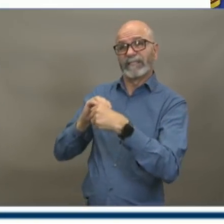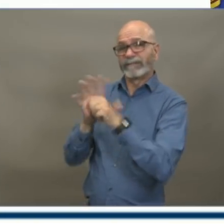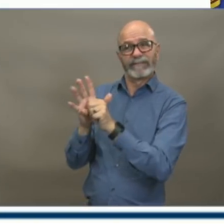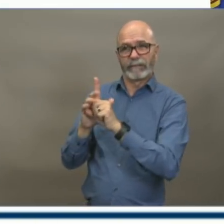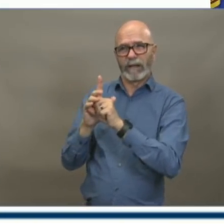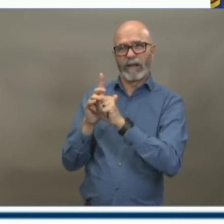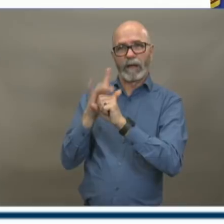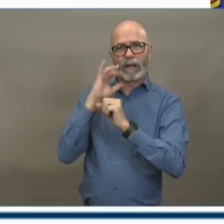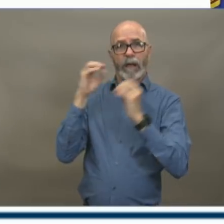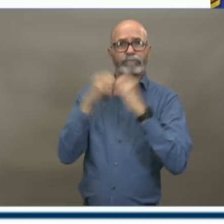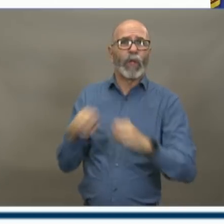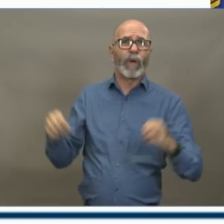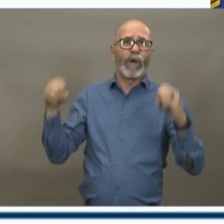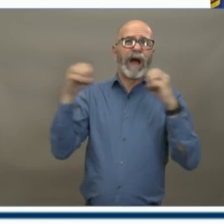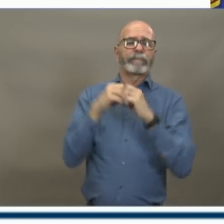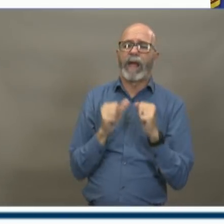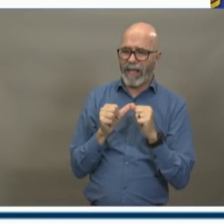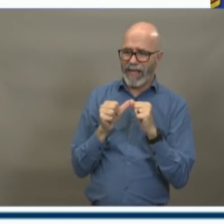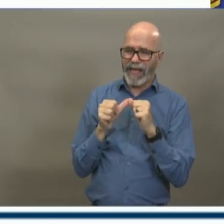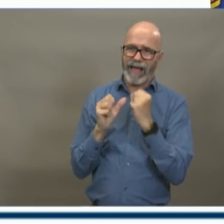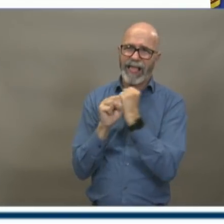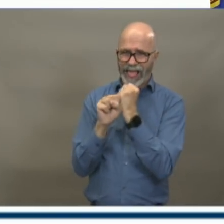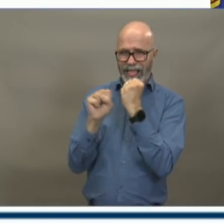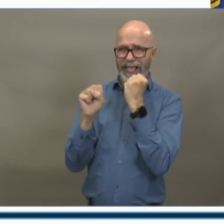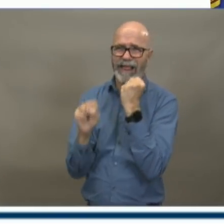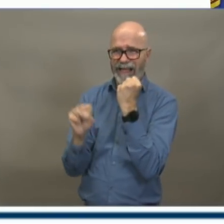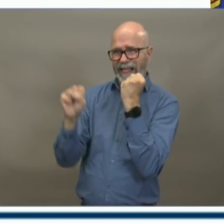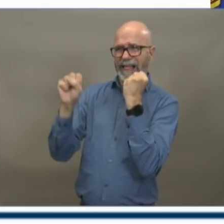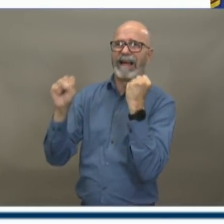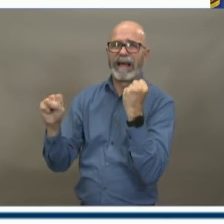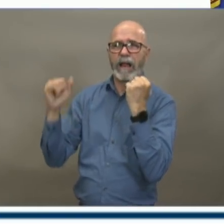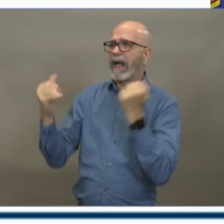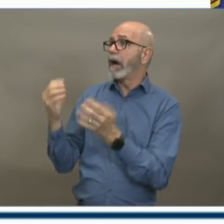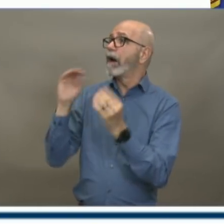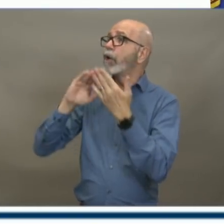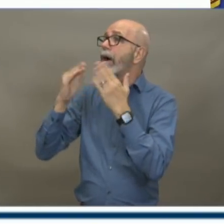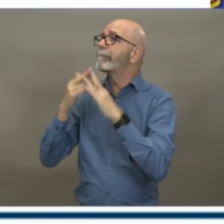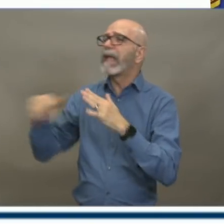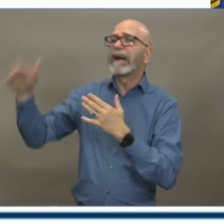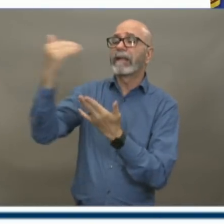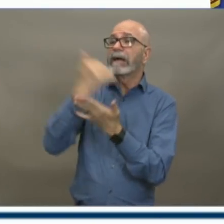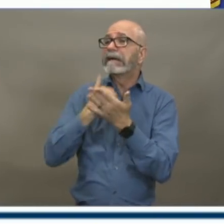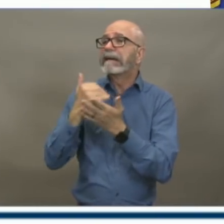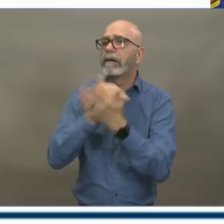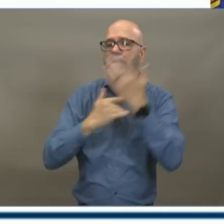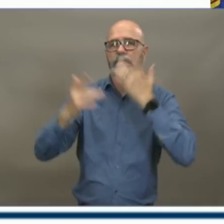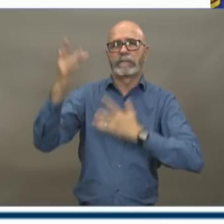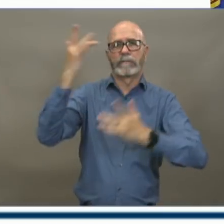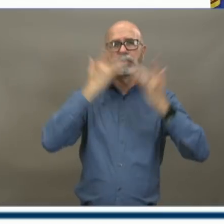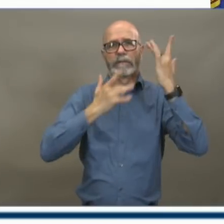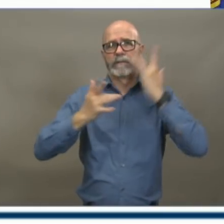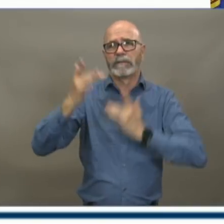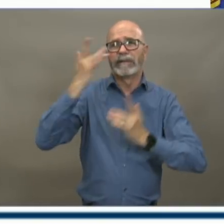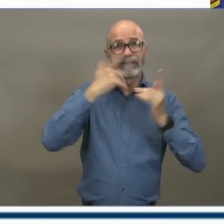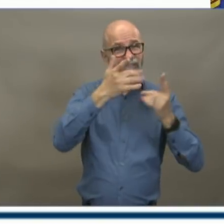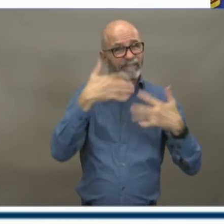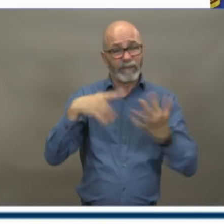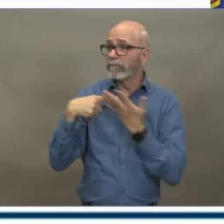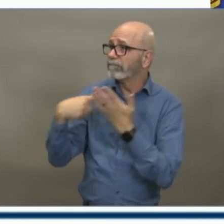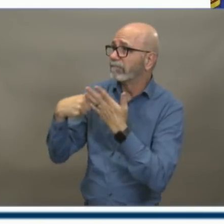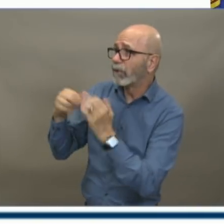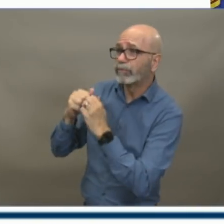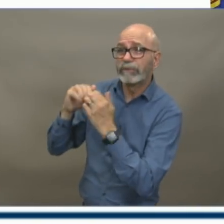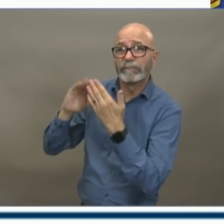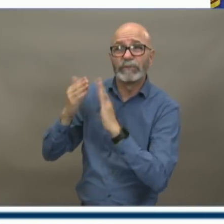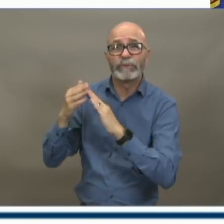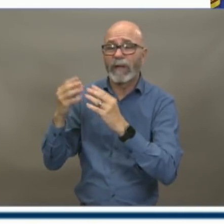further. Municipal revenues may be affected into the next budget year. I'm wondering what discussions you're having about offering further